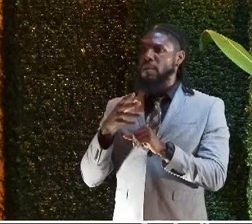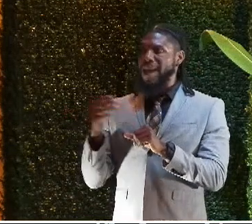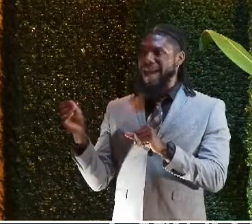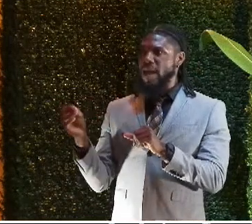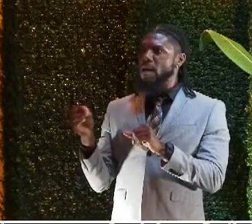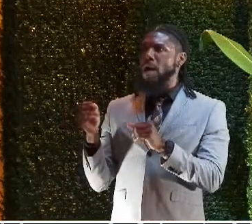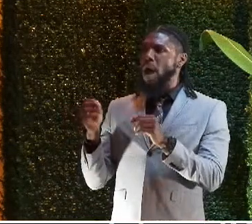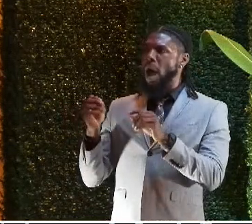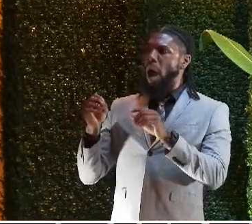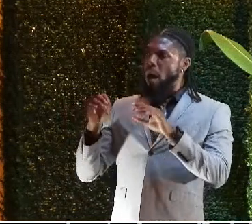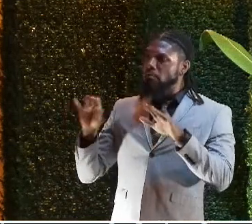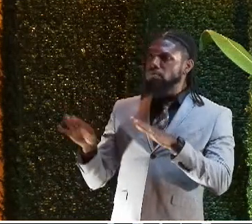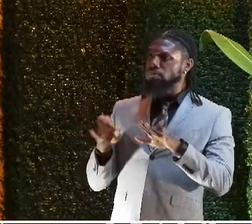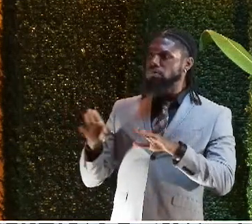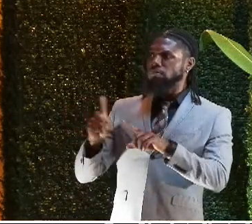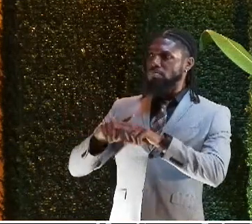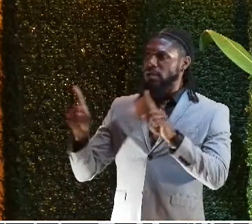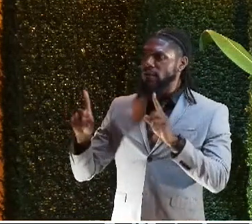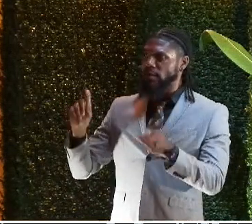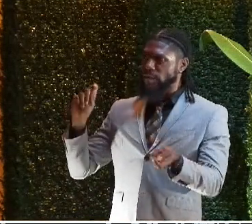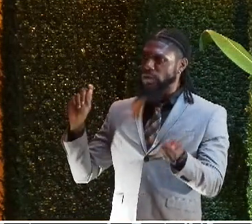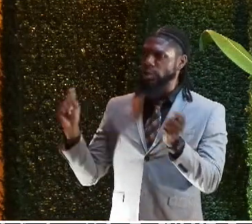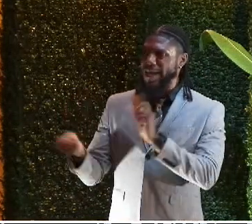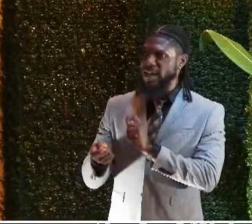In real time.